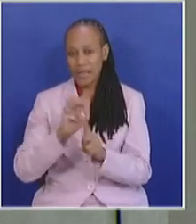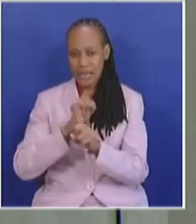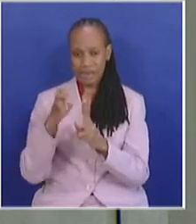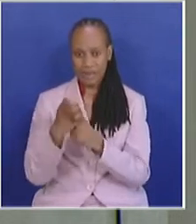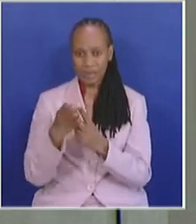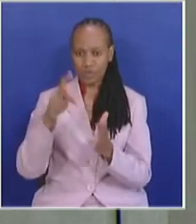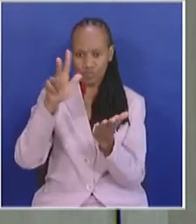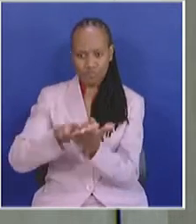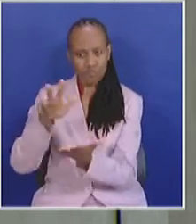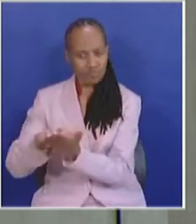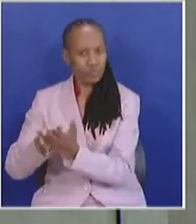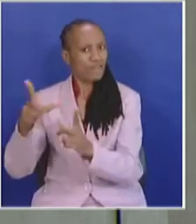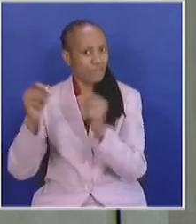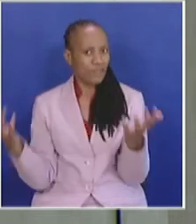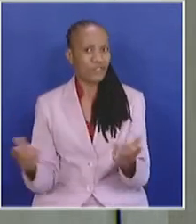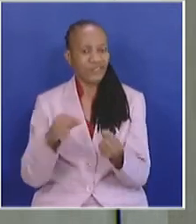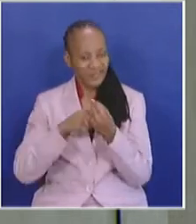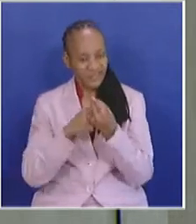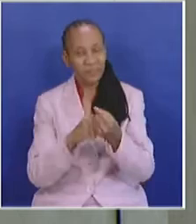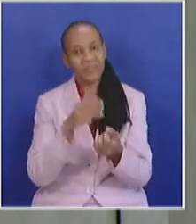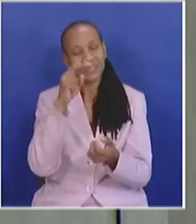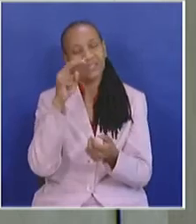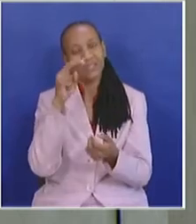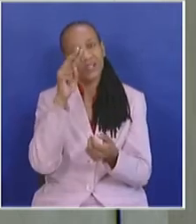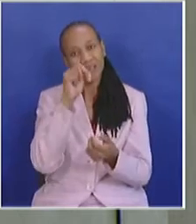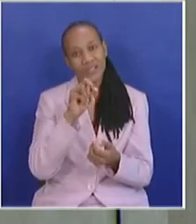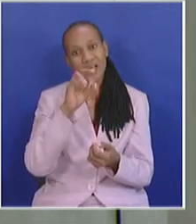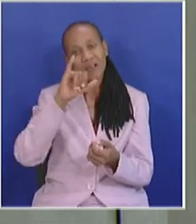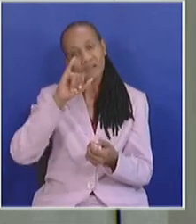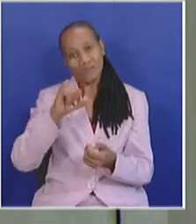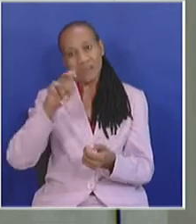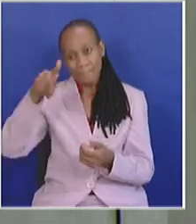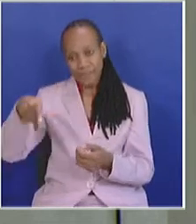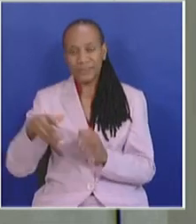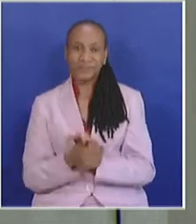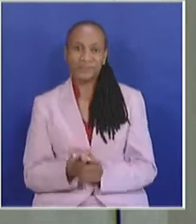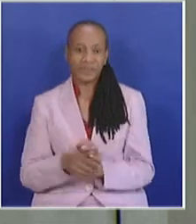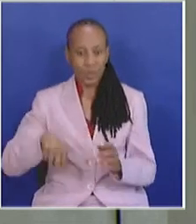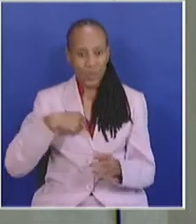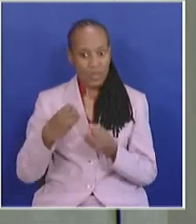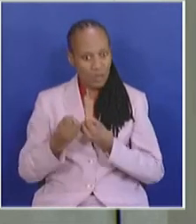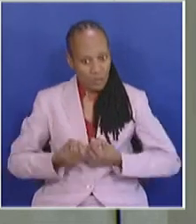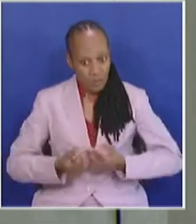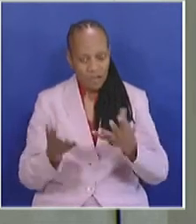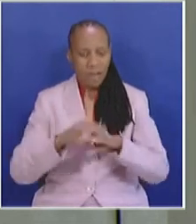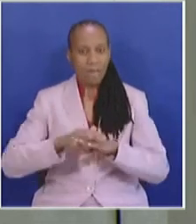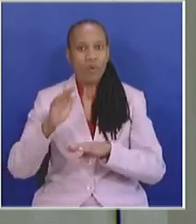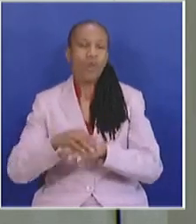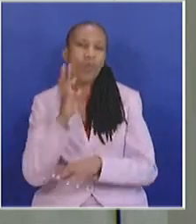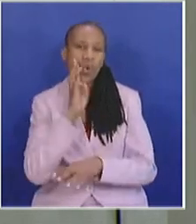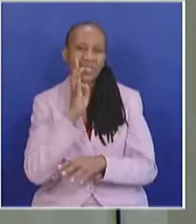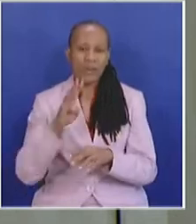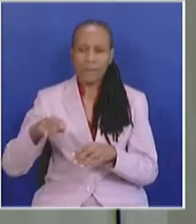approved to support the National Infrastructure Plan. While we are bringing new energy and water plants into the system,